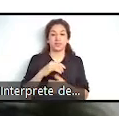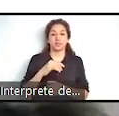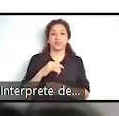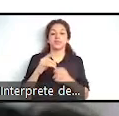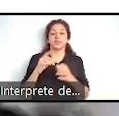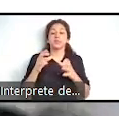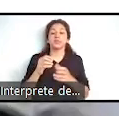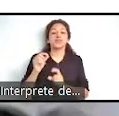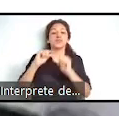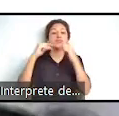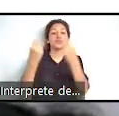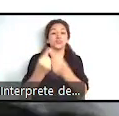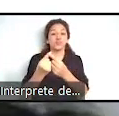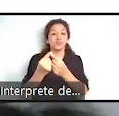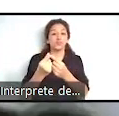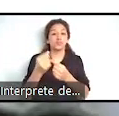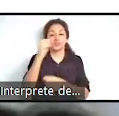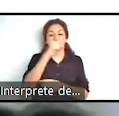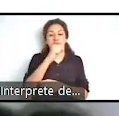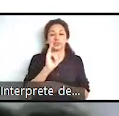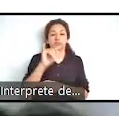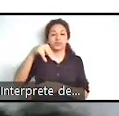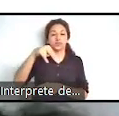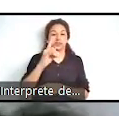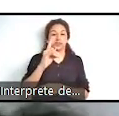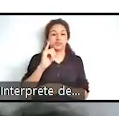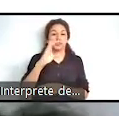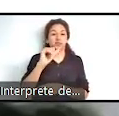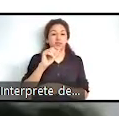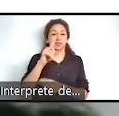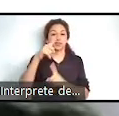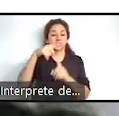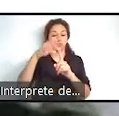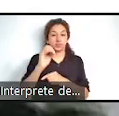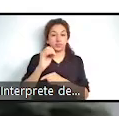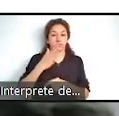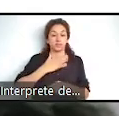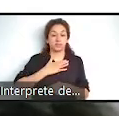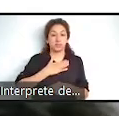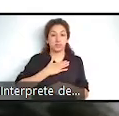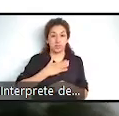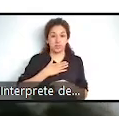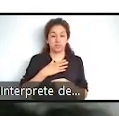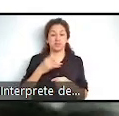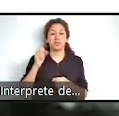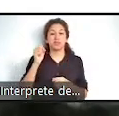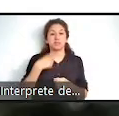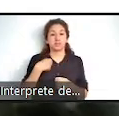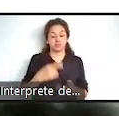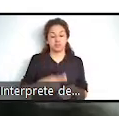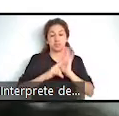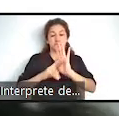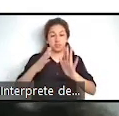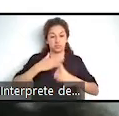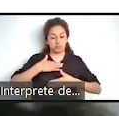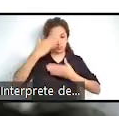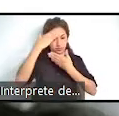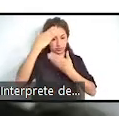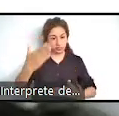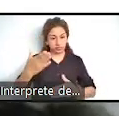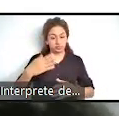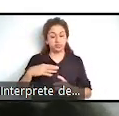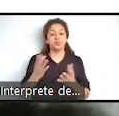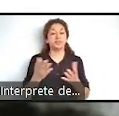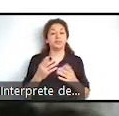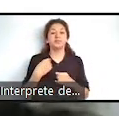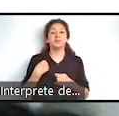friends are from the unions that are here my sanitation from the union center of my